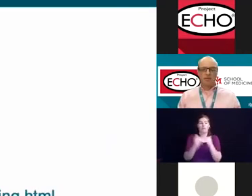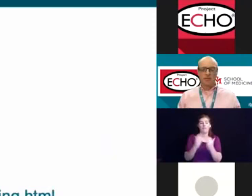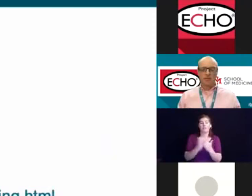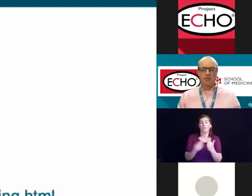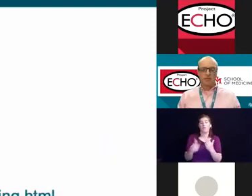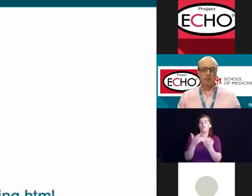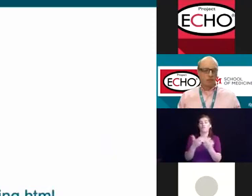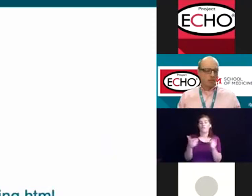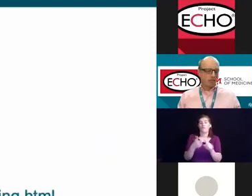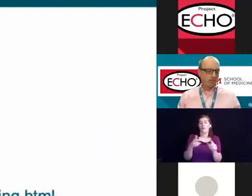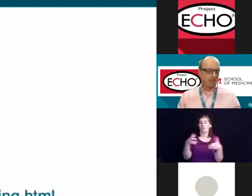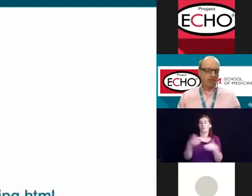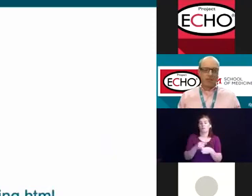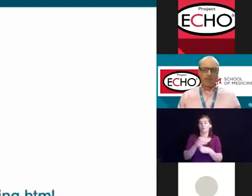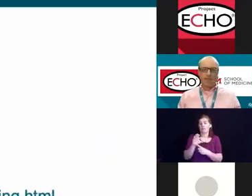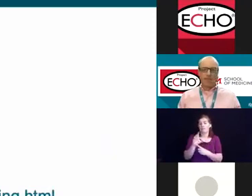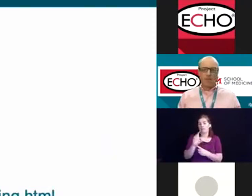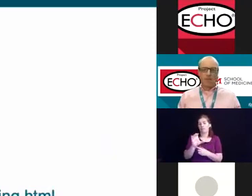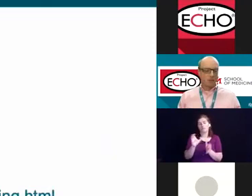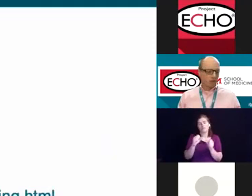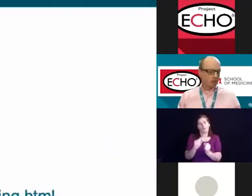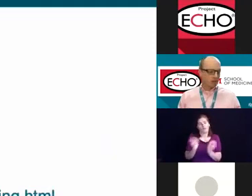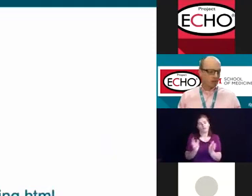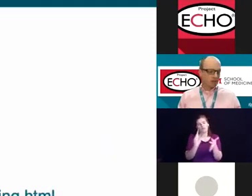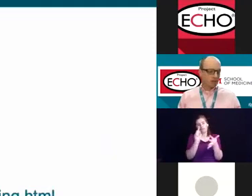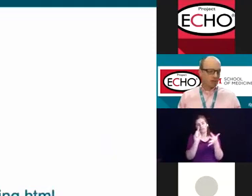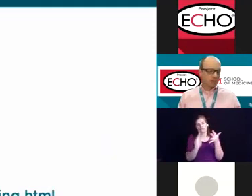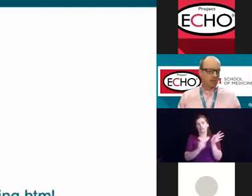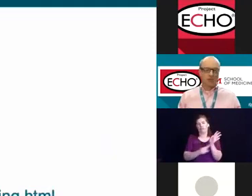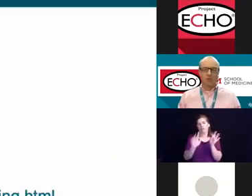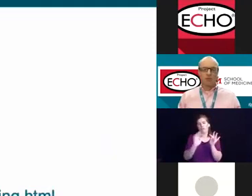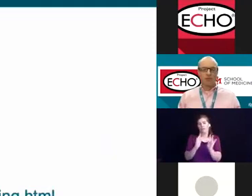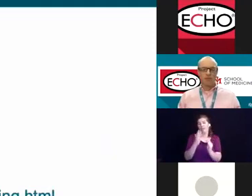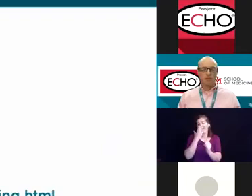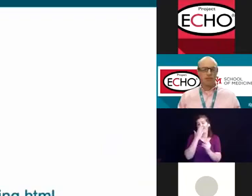from the CDC, and we strongly encourage you to take a look at these as well. Thank you very much.